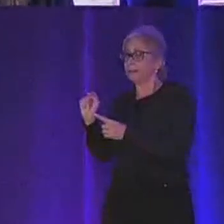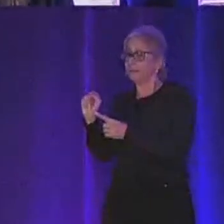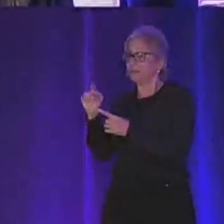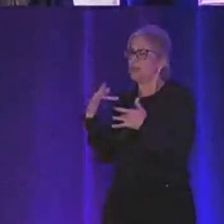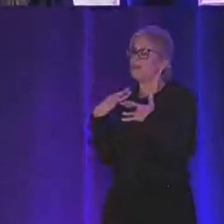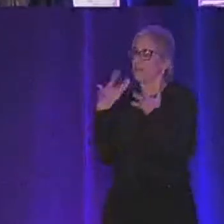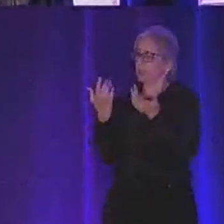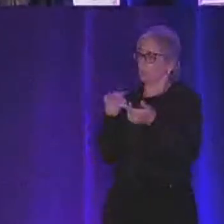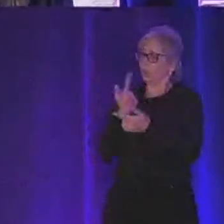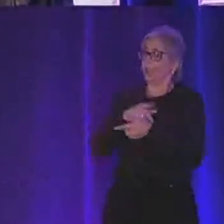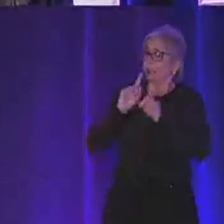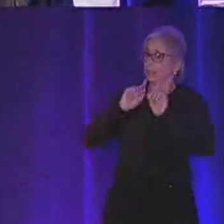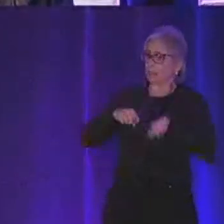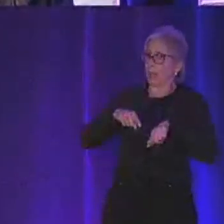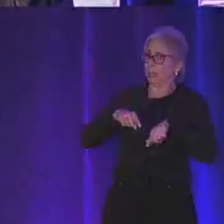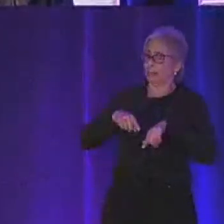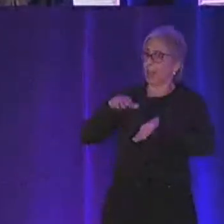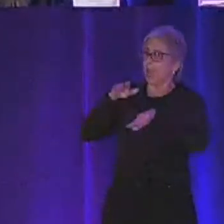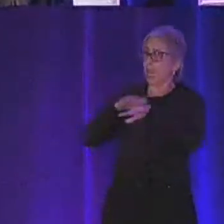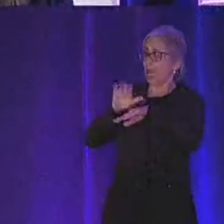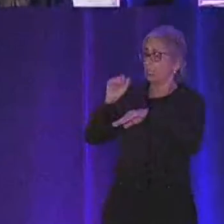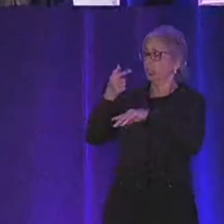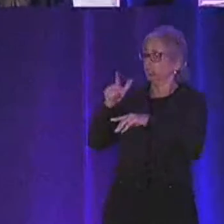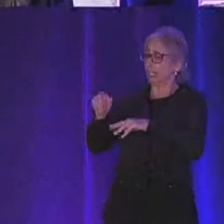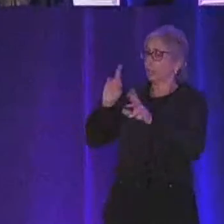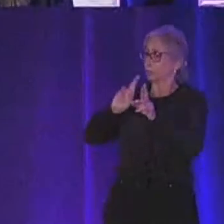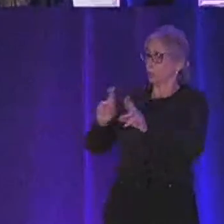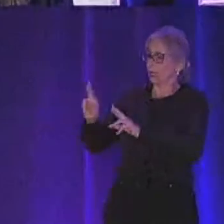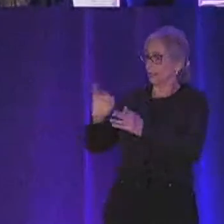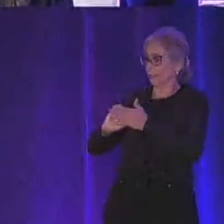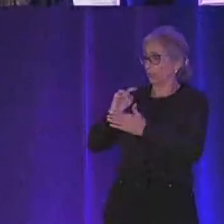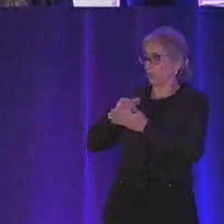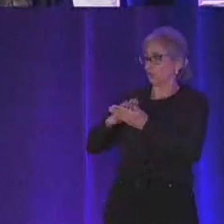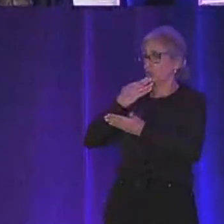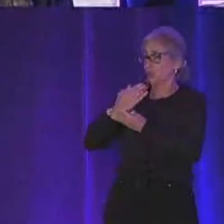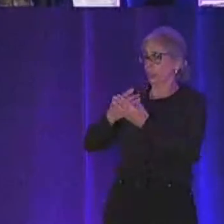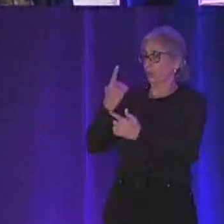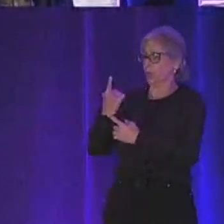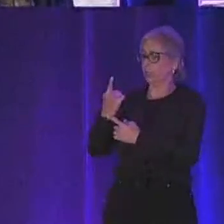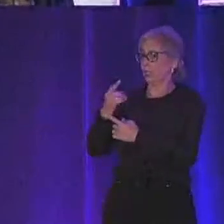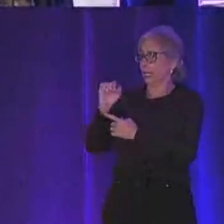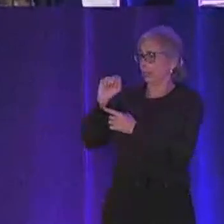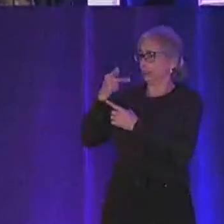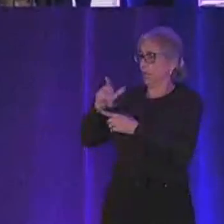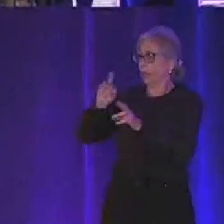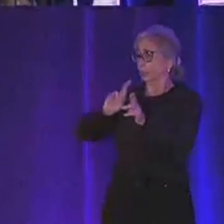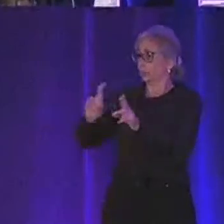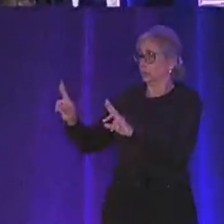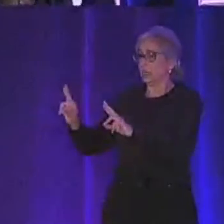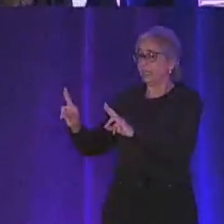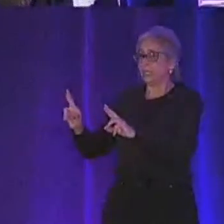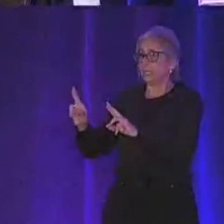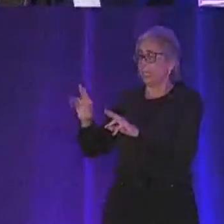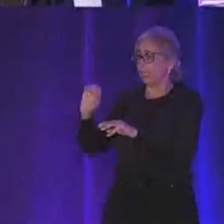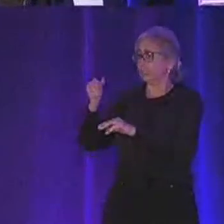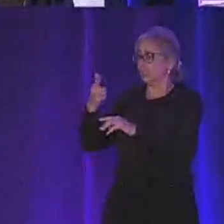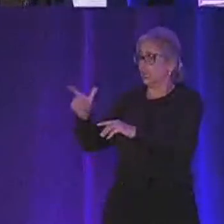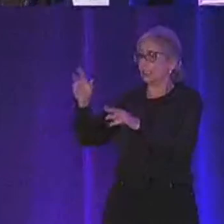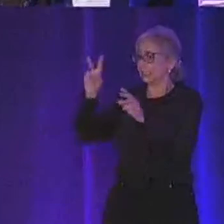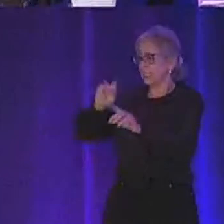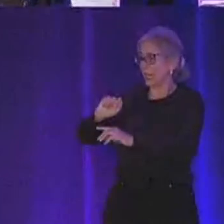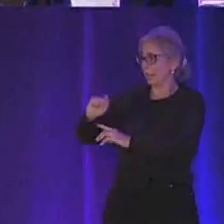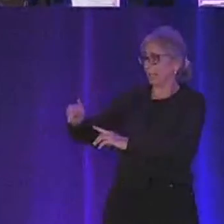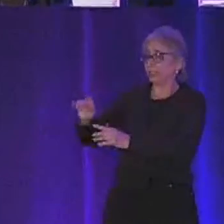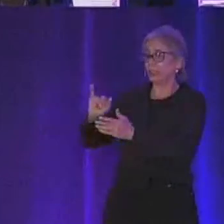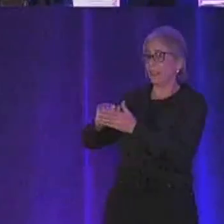to. On shell ready is a good one. So this is when our shell is ready. That a shell is an application with